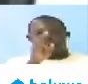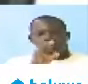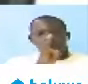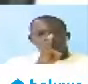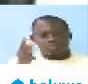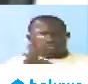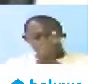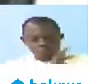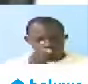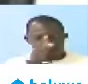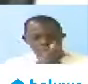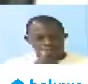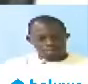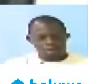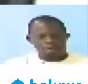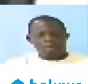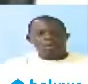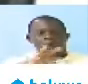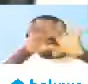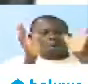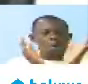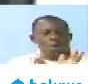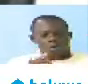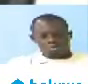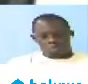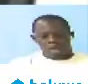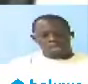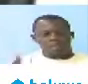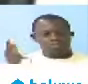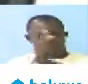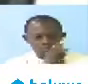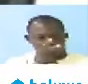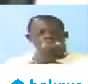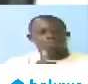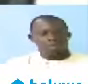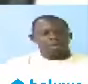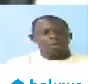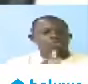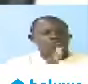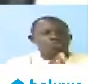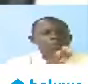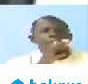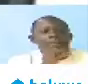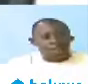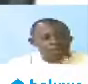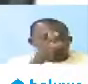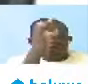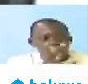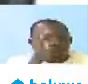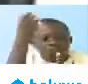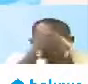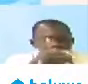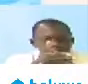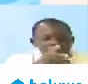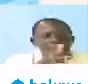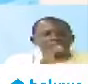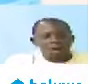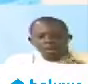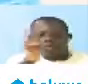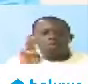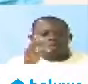my bodyguards there. They are all female. I reach all male. Because the males, I don't trust